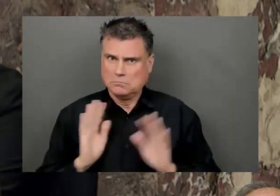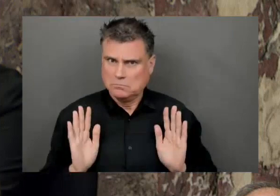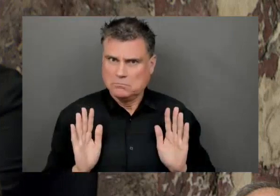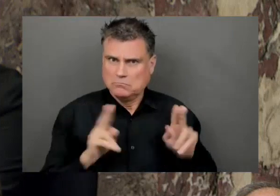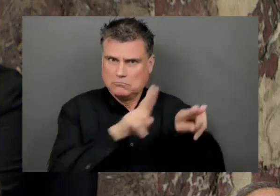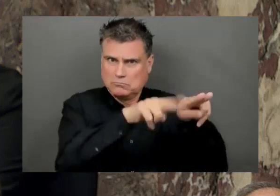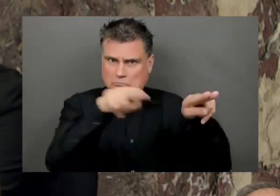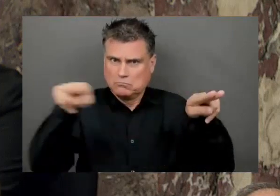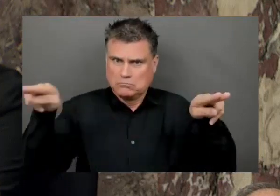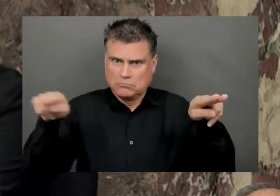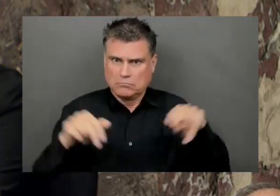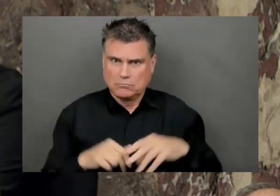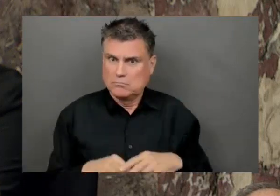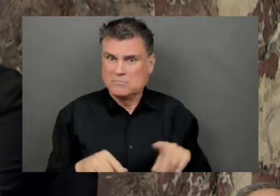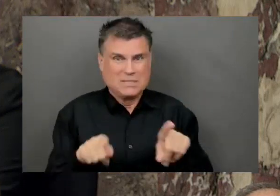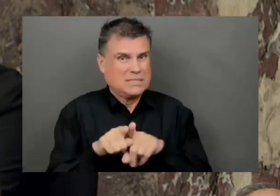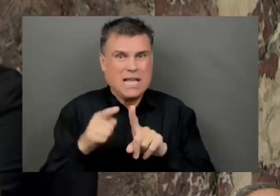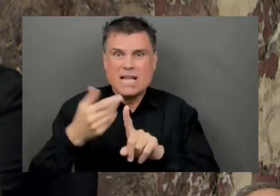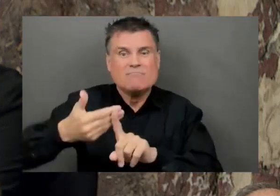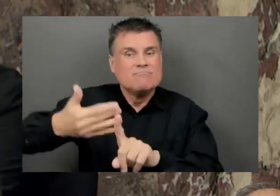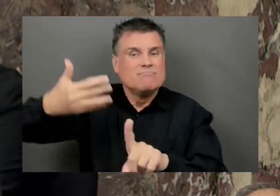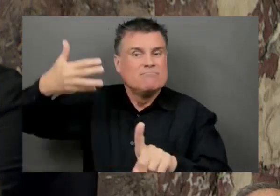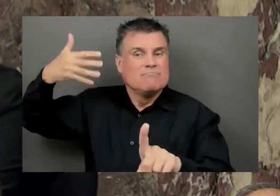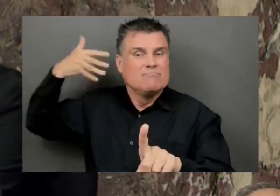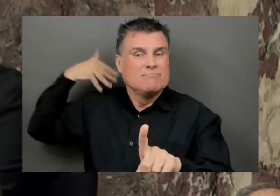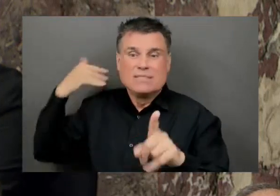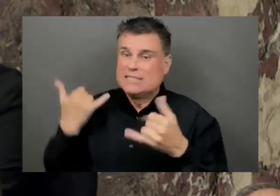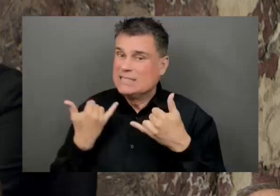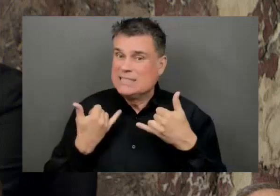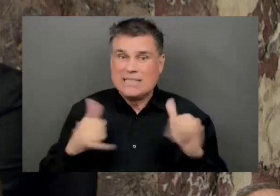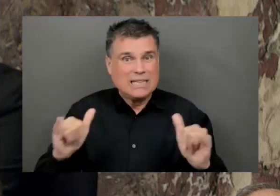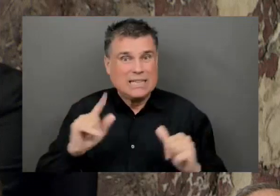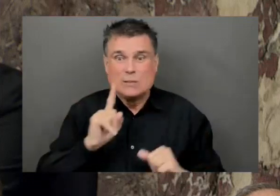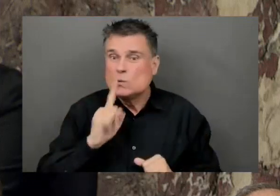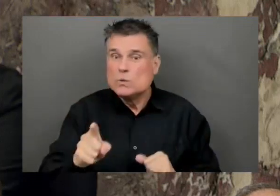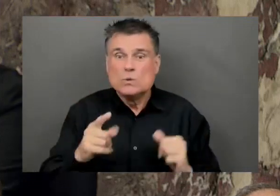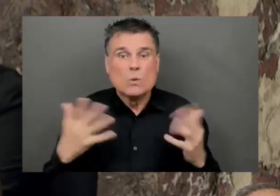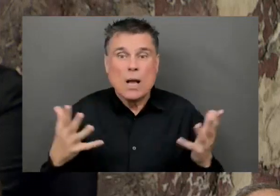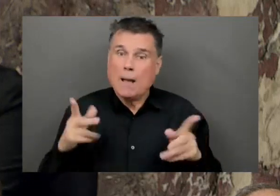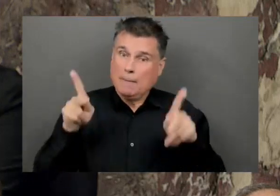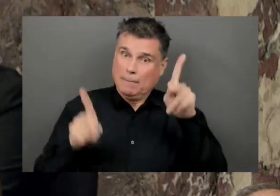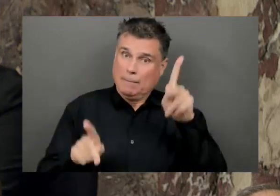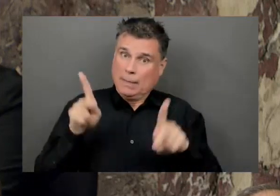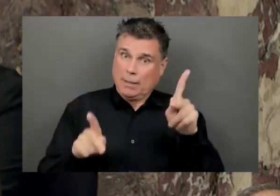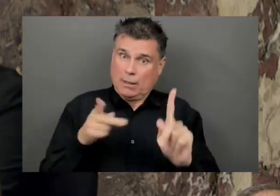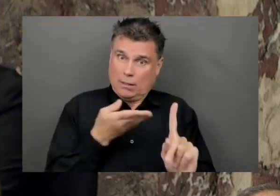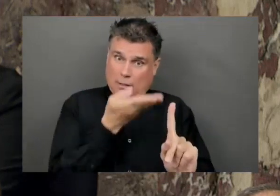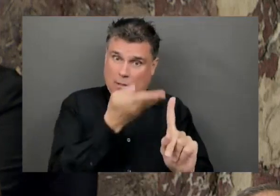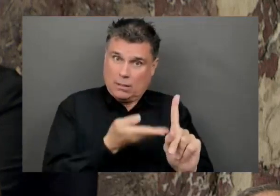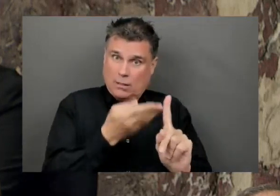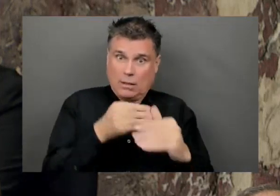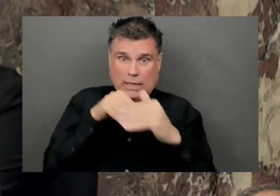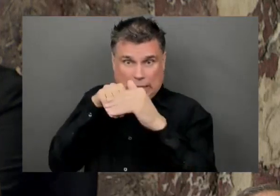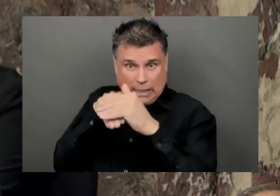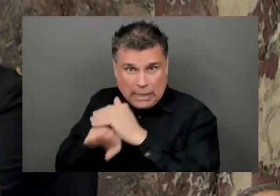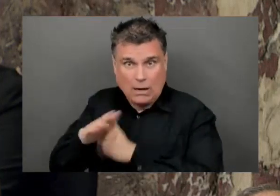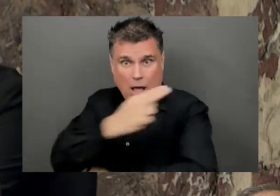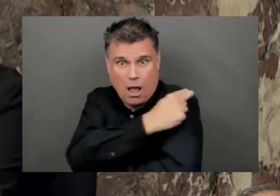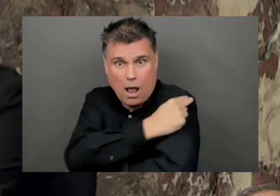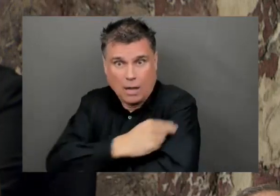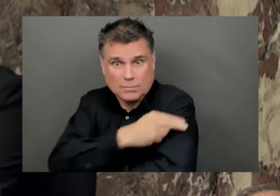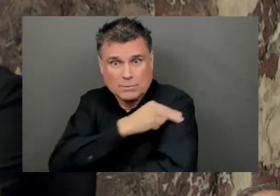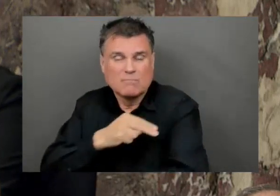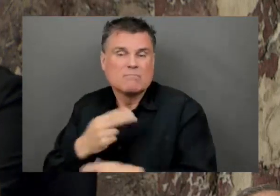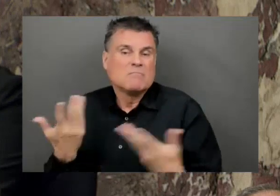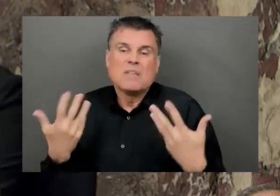people who enter a hospital enter with the issues that they enter with. And our staff do an extraordinary job in providing them